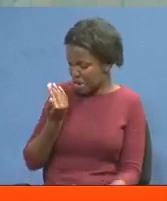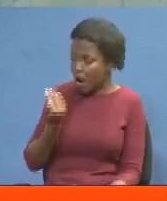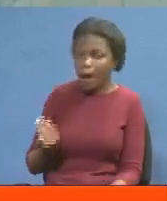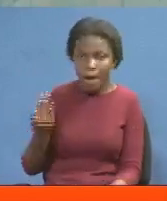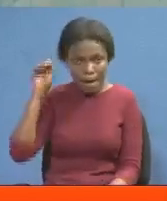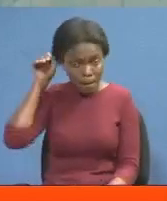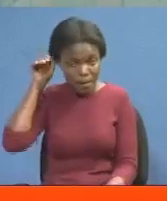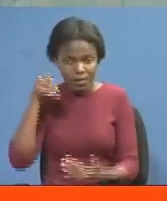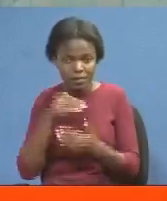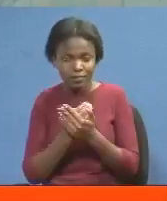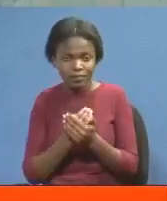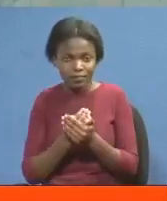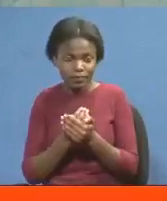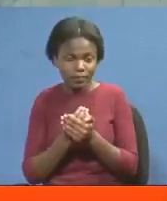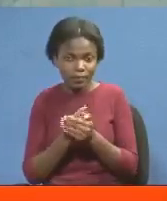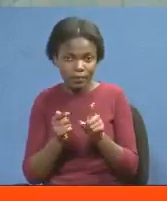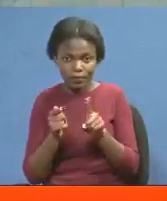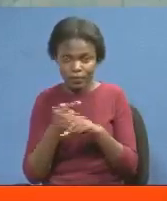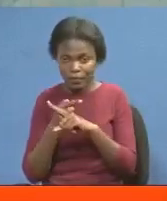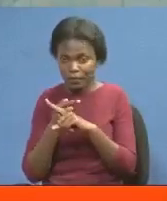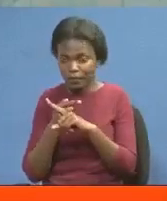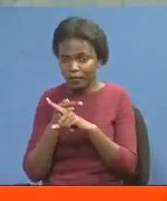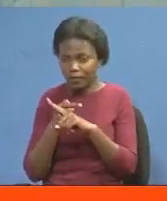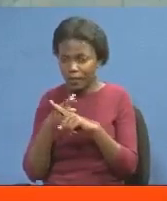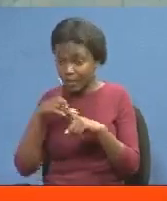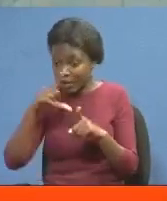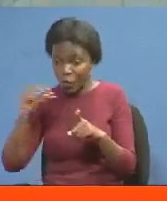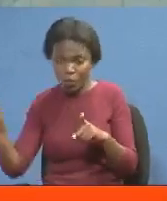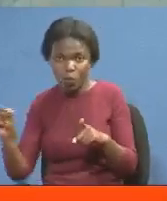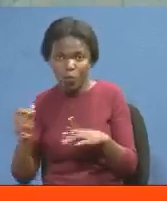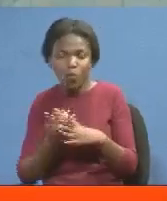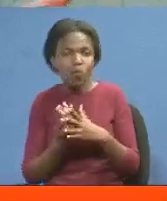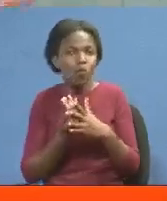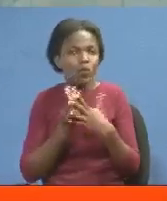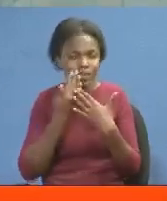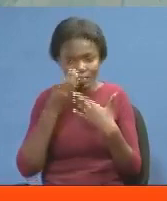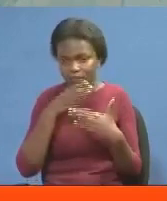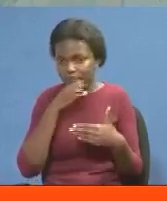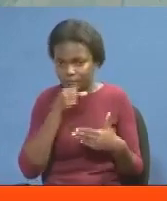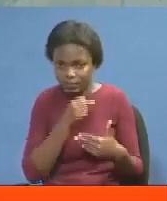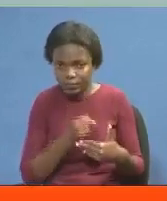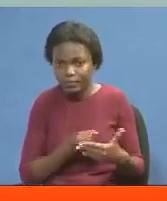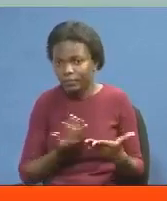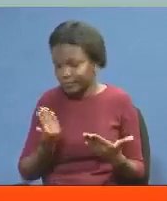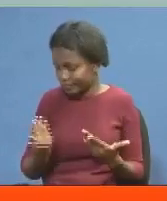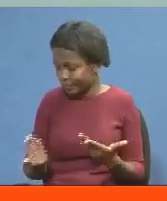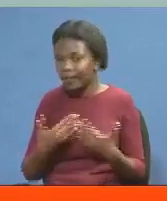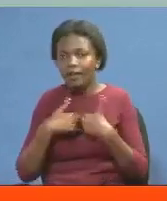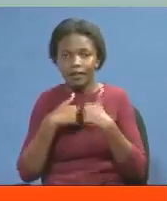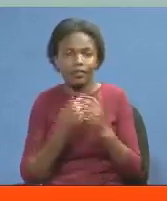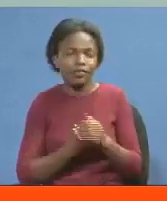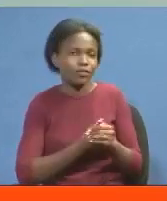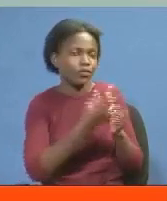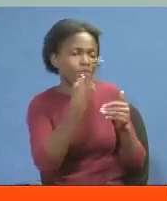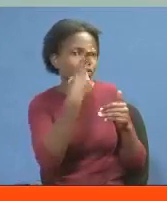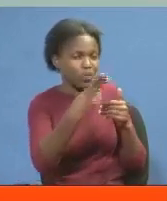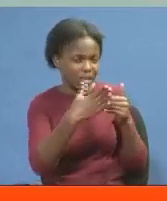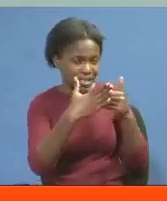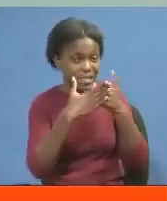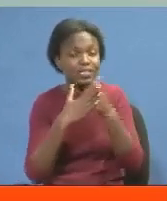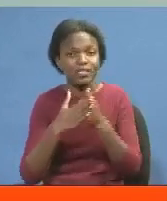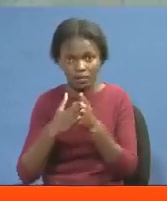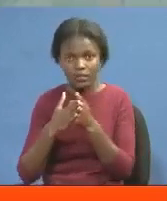only with their own wives mm-hmm. and children, mm-hmm. but their children have had children. Like yeah. you said, grandchildren. Mm-hmm. 29 years is a long